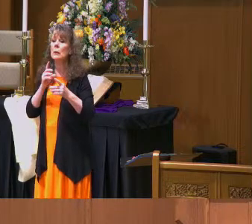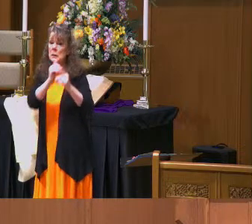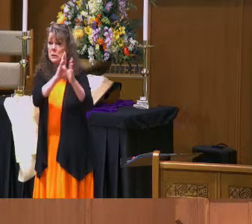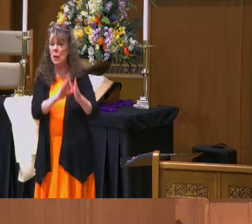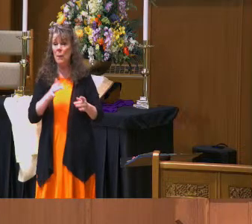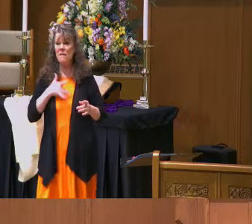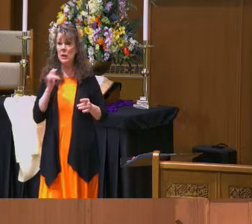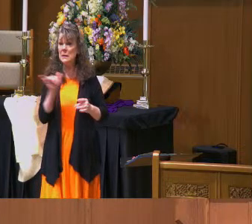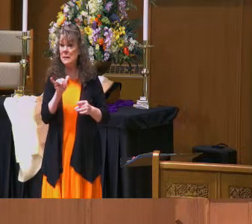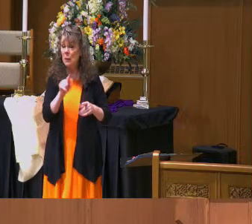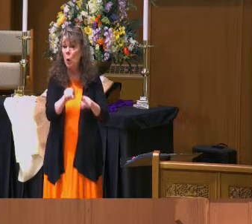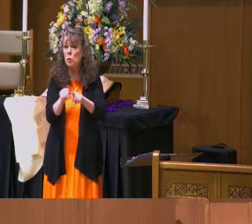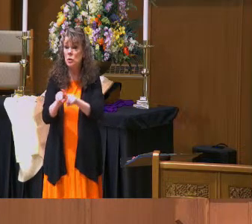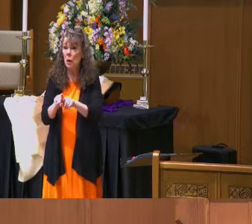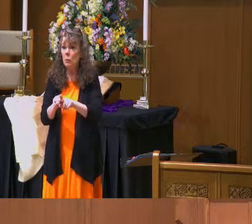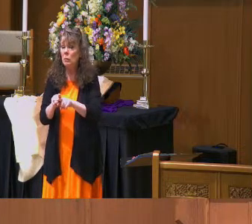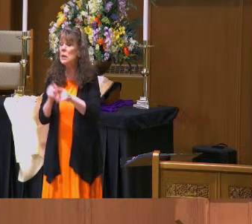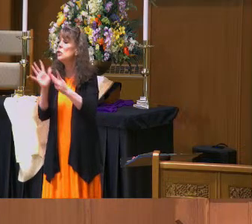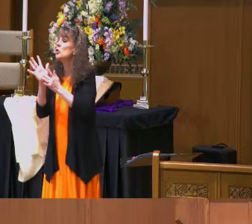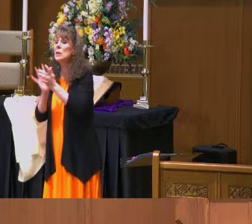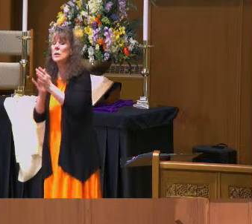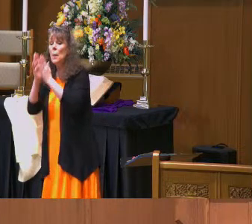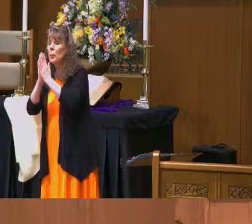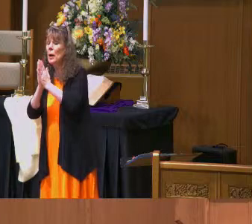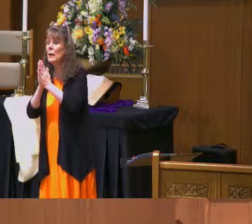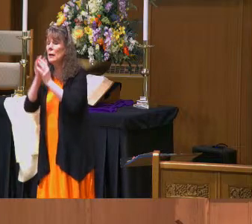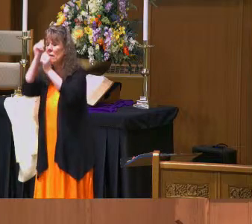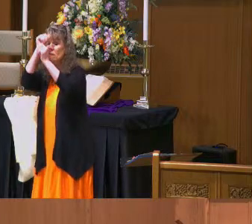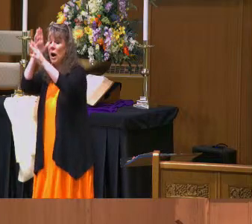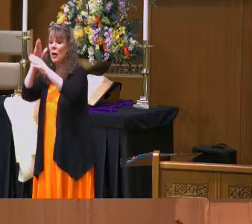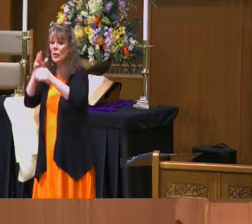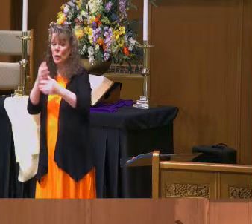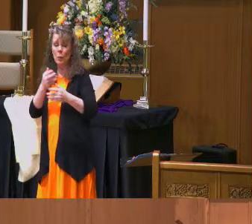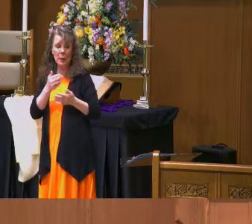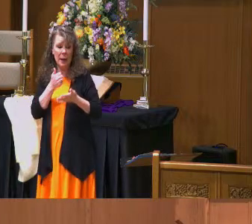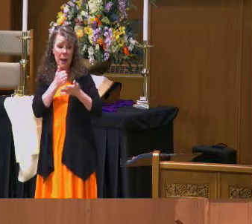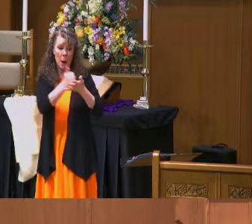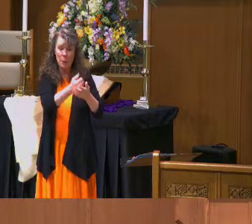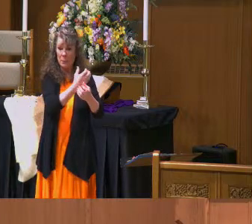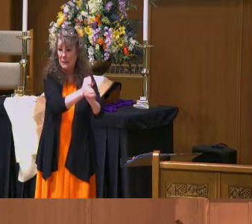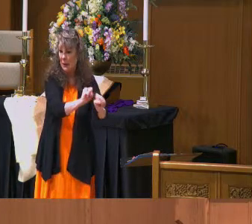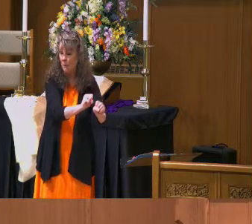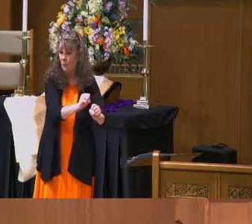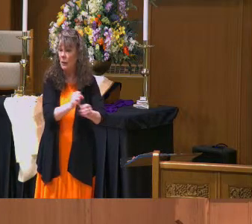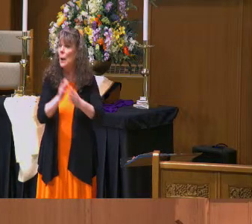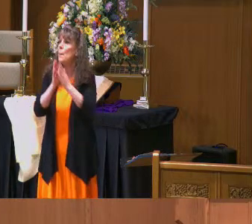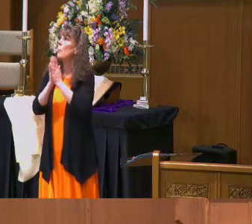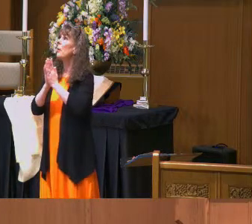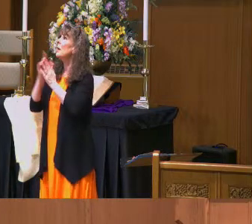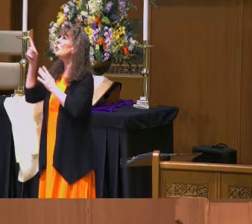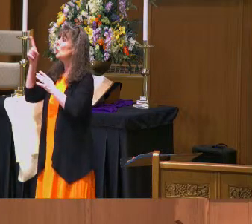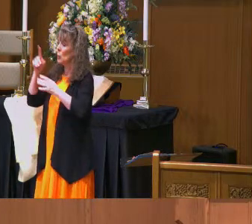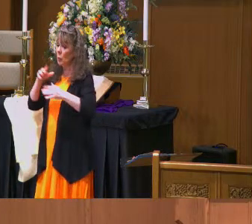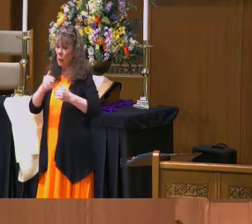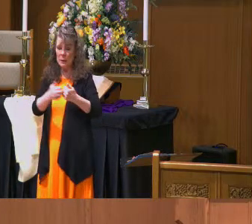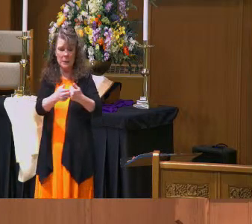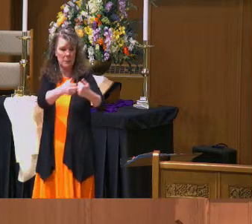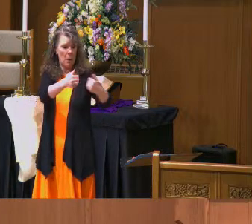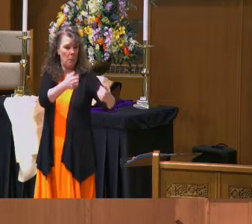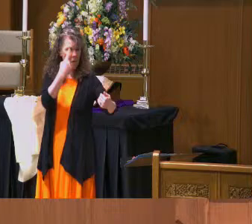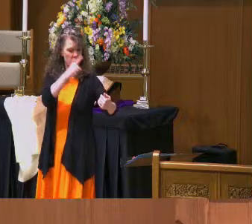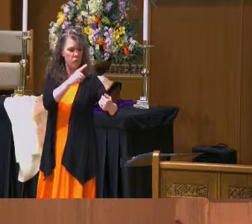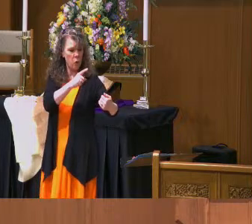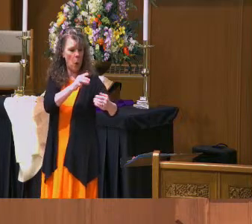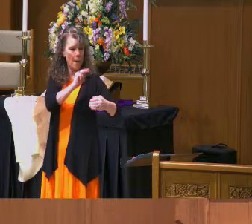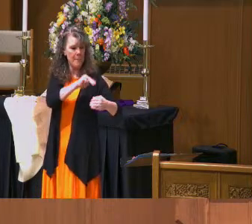too. Jesus prayed that his Father would keep them secure. He's prayed that his Father would set them apart for their mission,